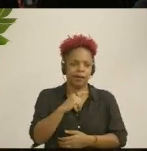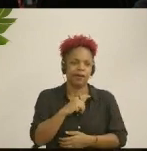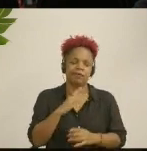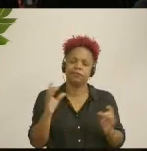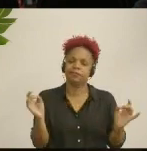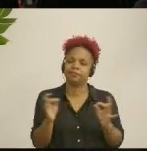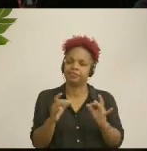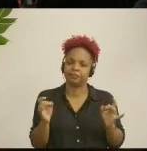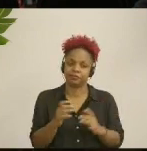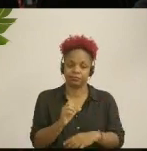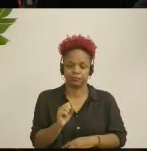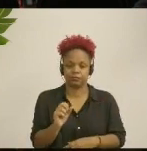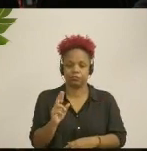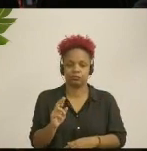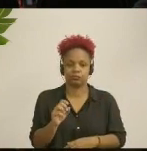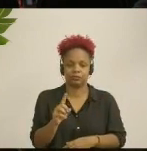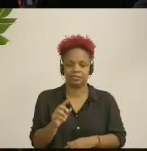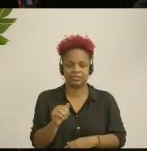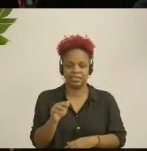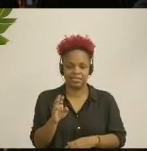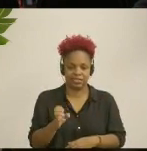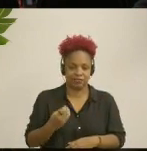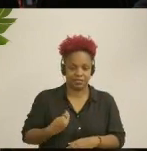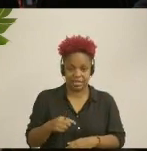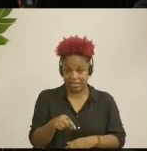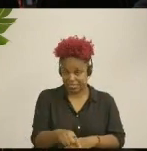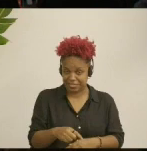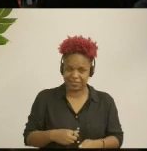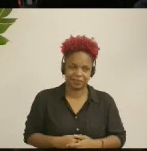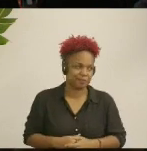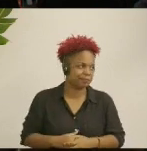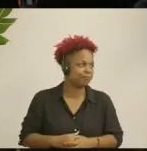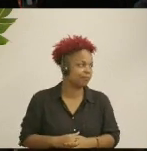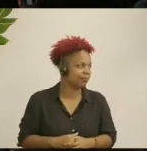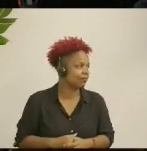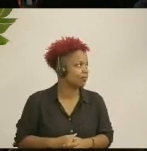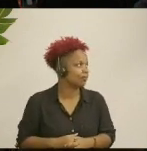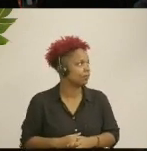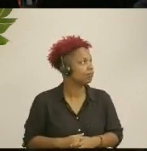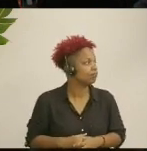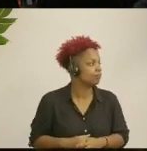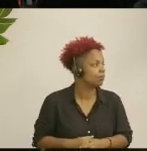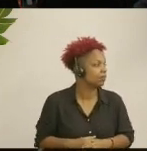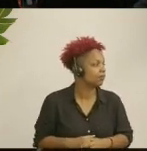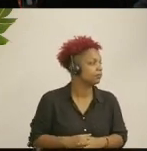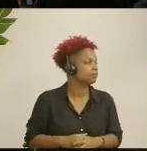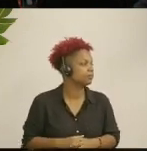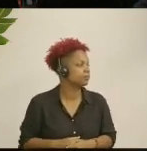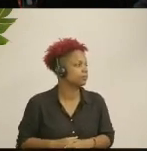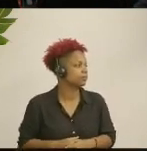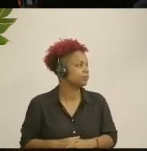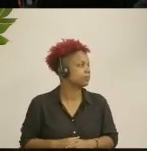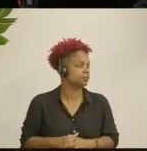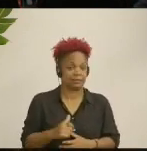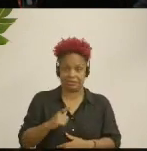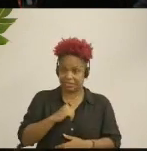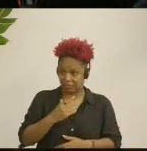Yes, I am, and I hope you can hear me all. Go ahead, Susanne. Yes. Thank you very